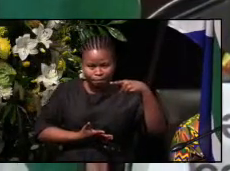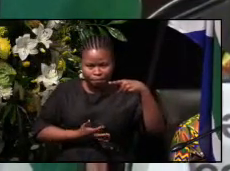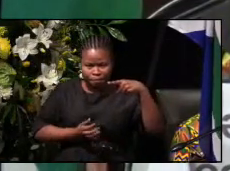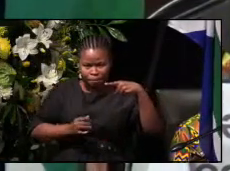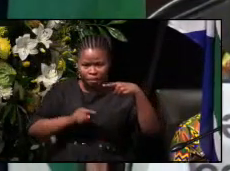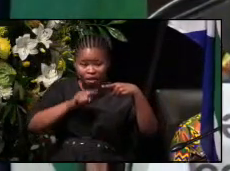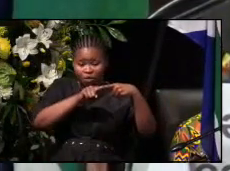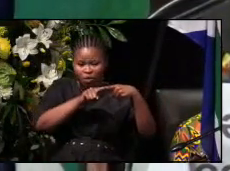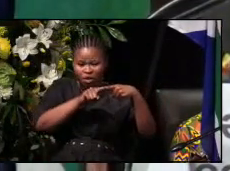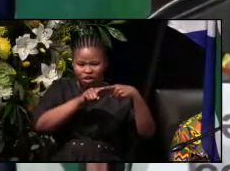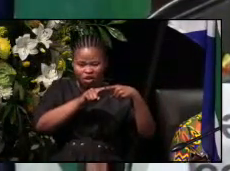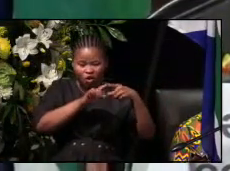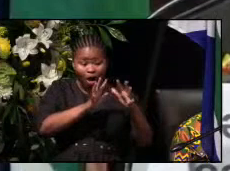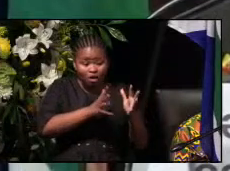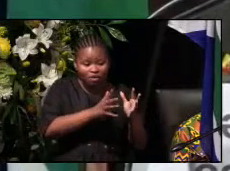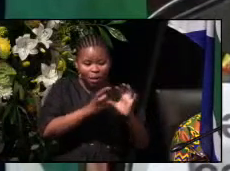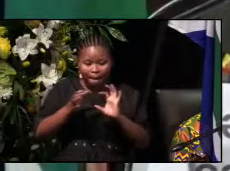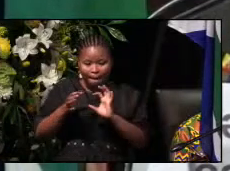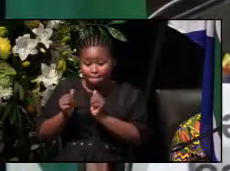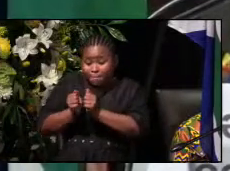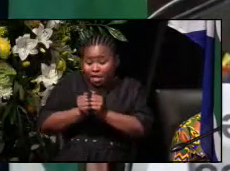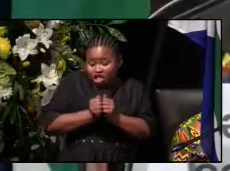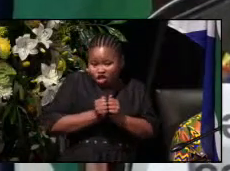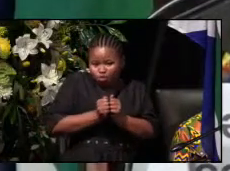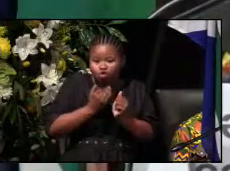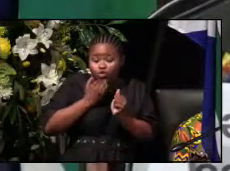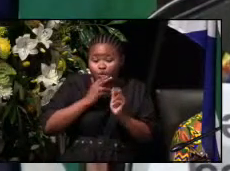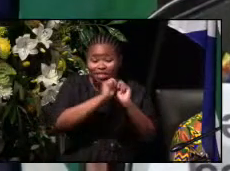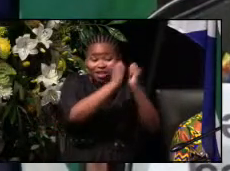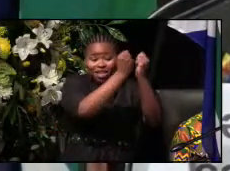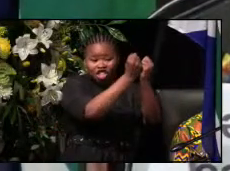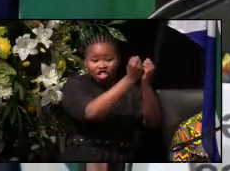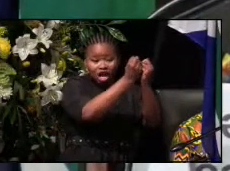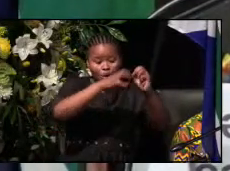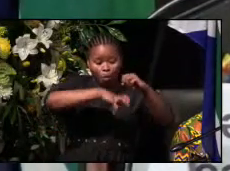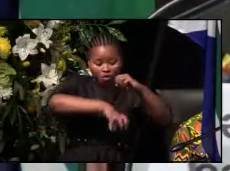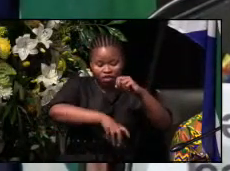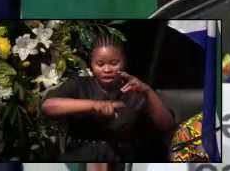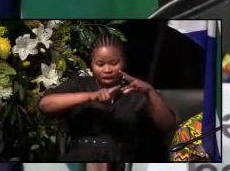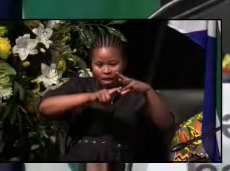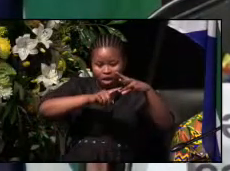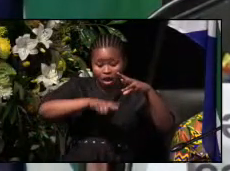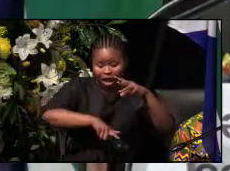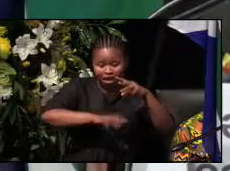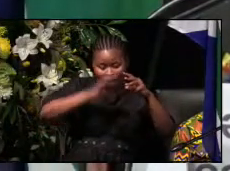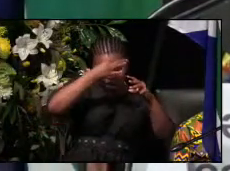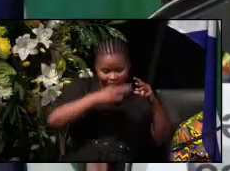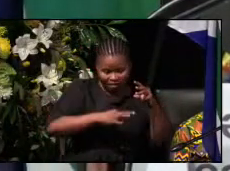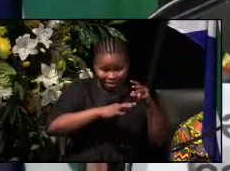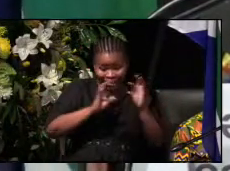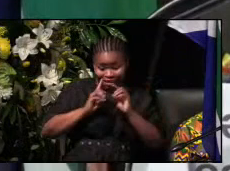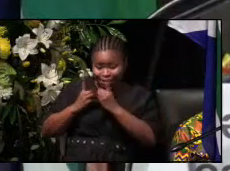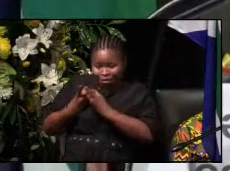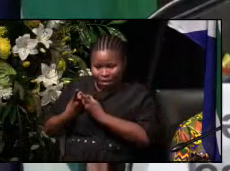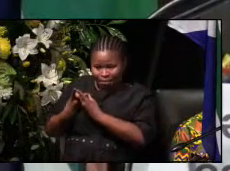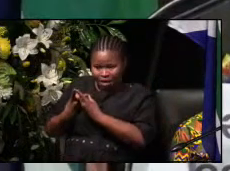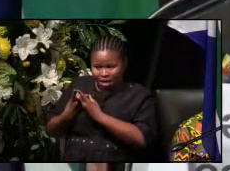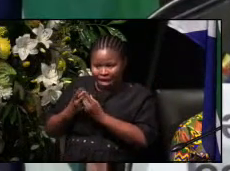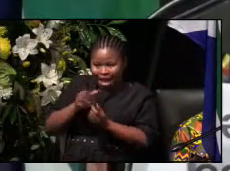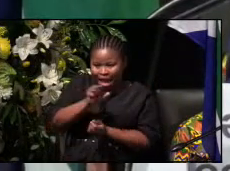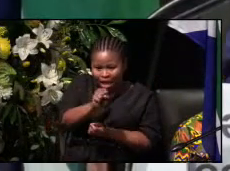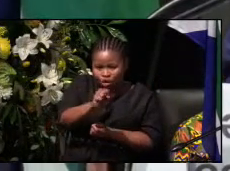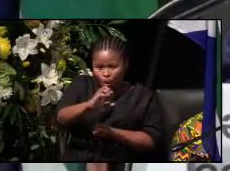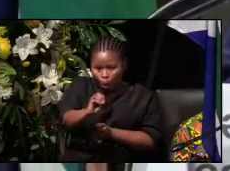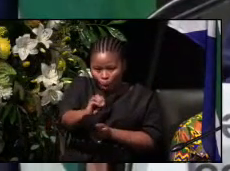is how can we Forge meaningful Partnerships with the national provincial and government departments and